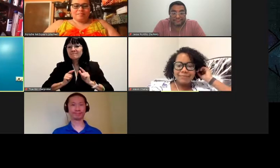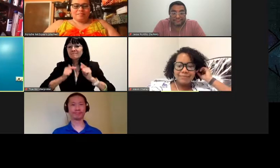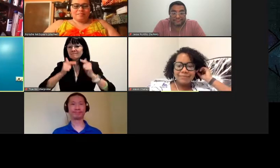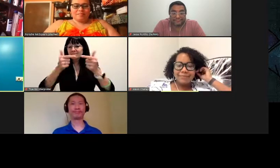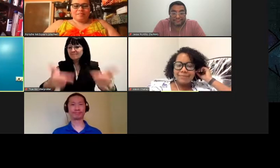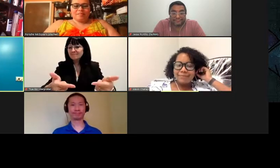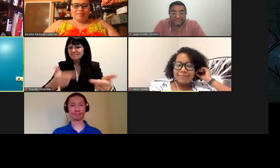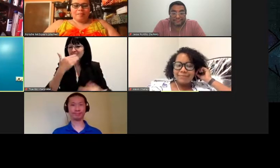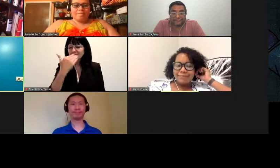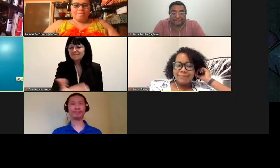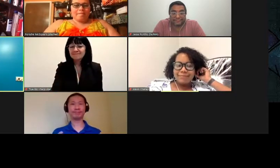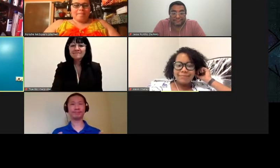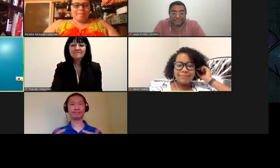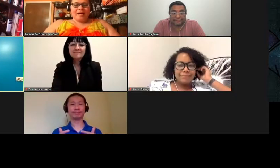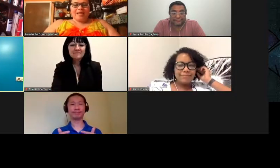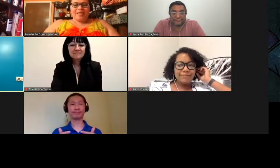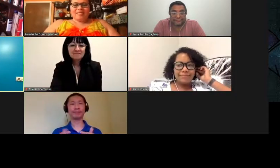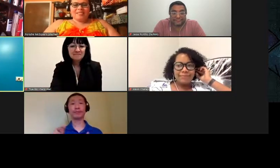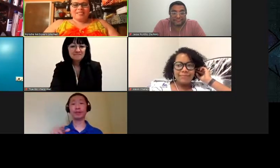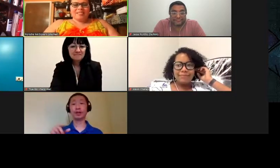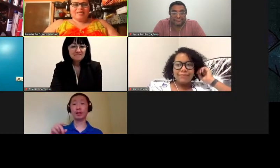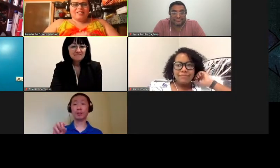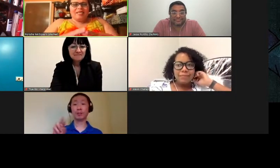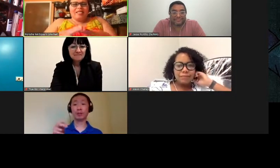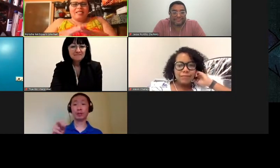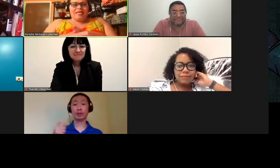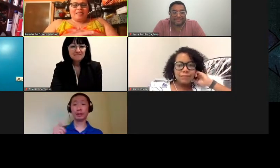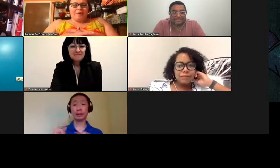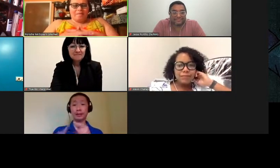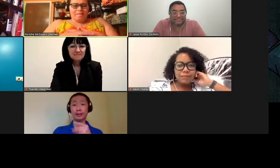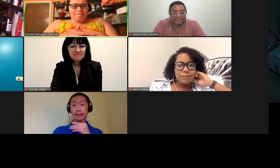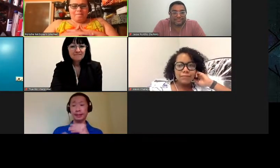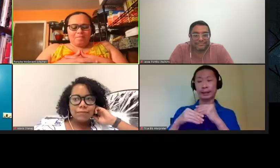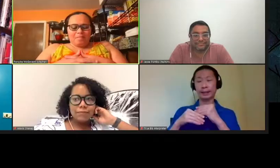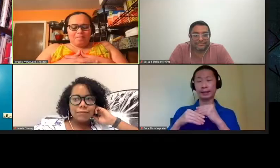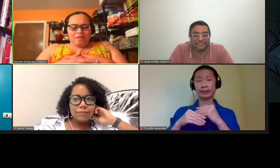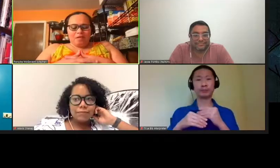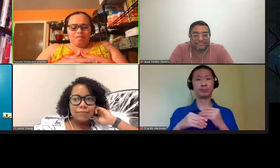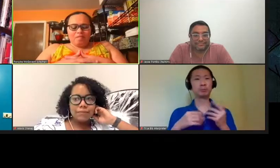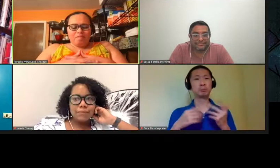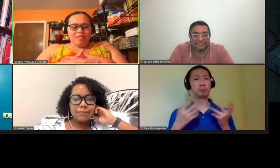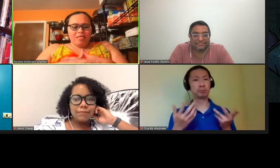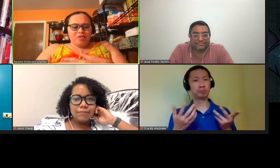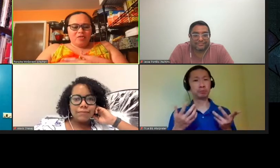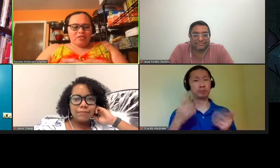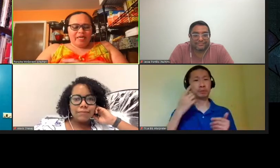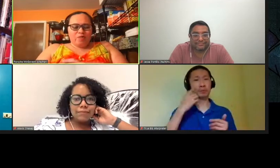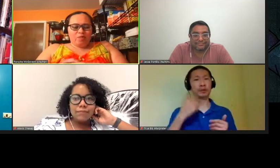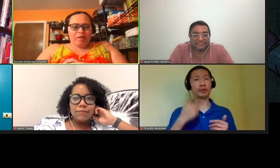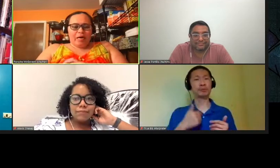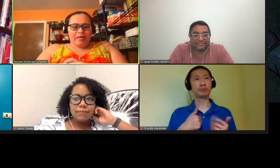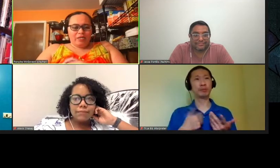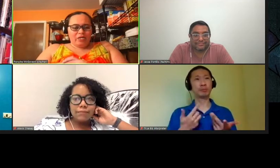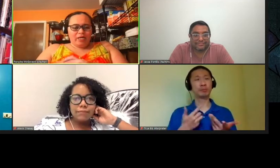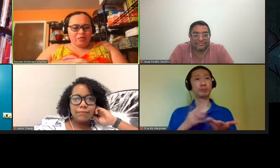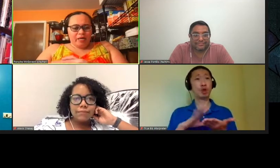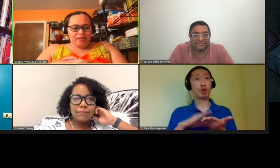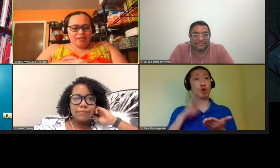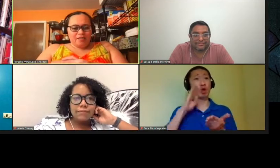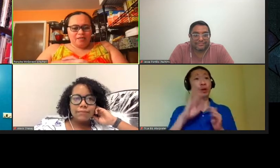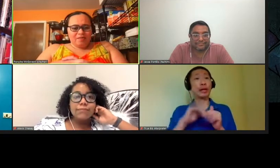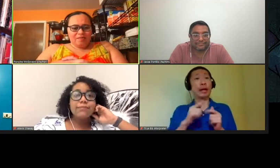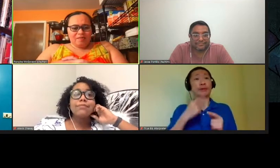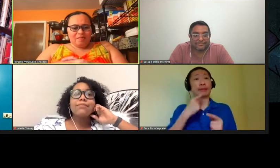Anybody else have any Porsche? And I'll say that, like, for me, learning how to apologize